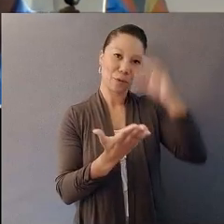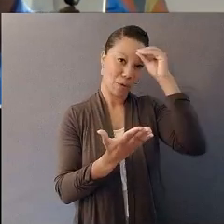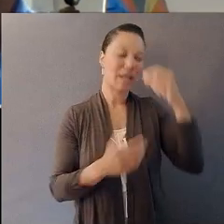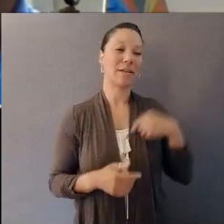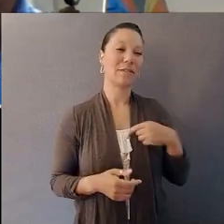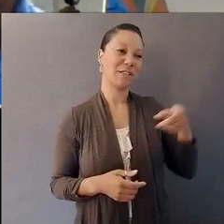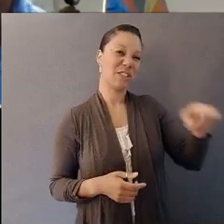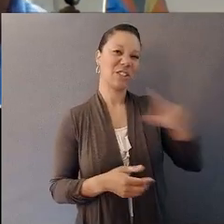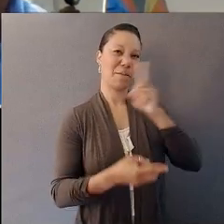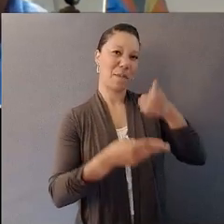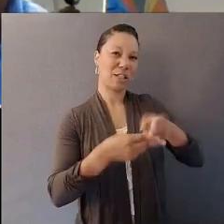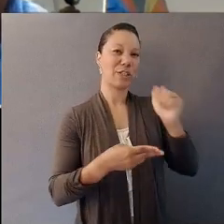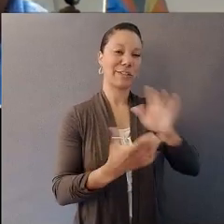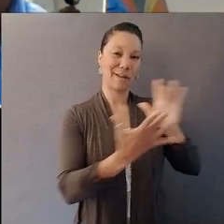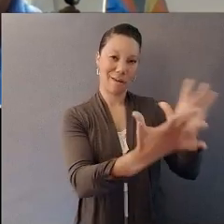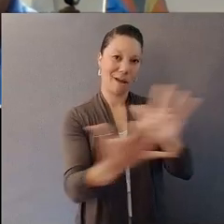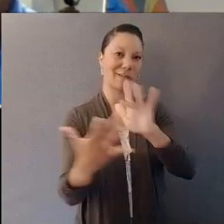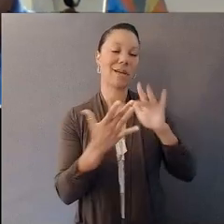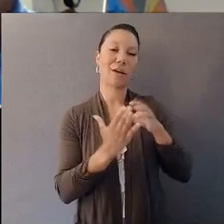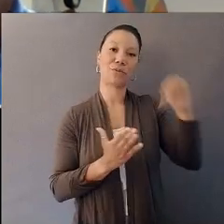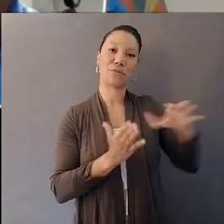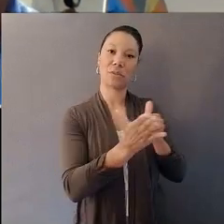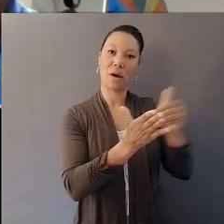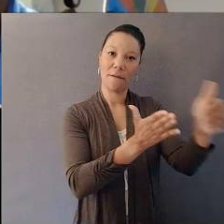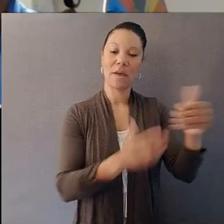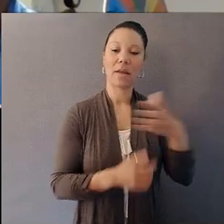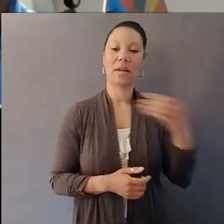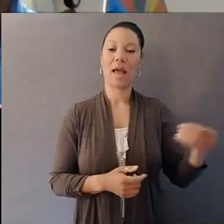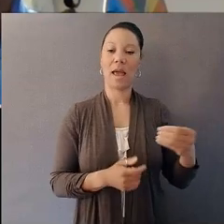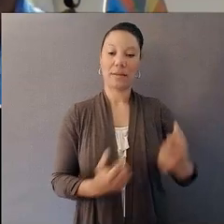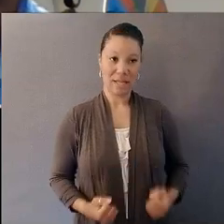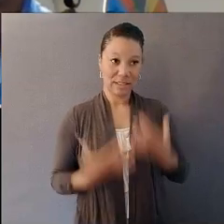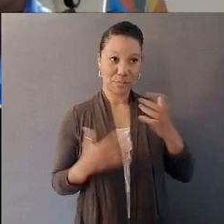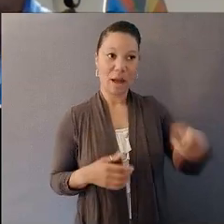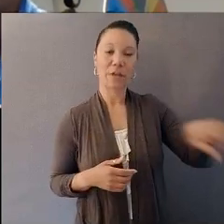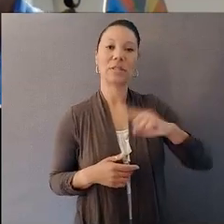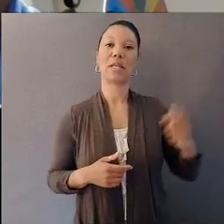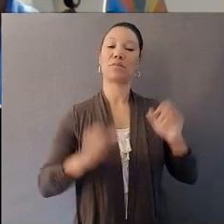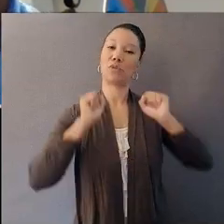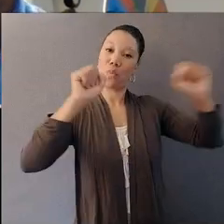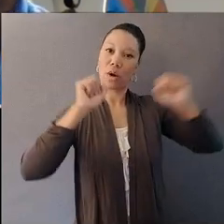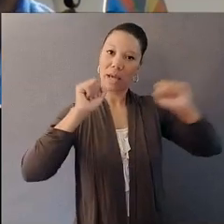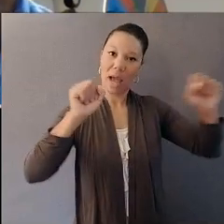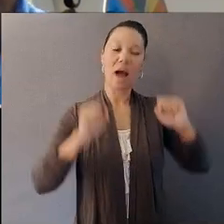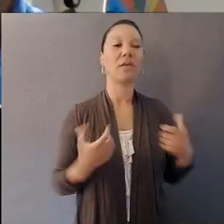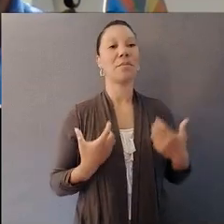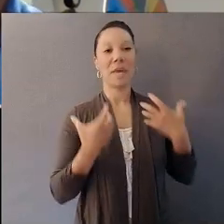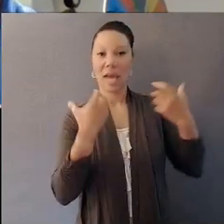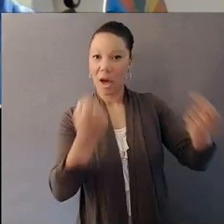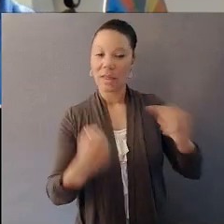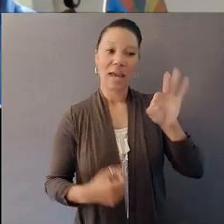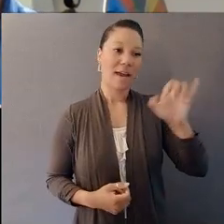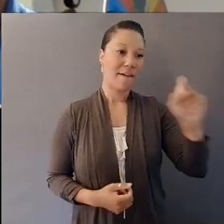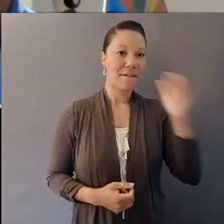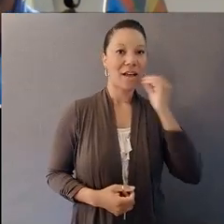often and really keeps inspiring them to do their own workout, get things going, stay healthy, stay fit at home. And